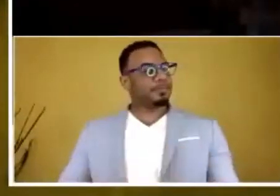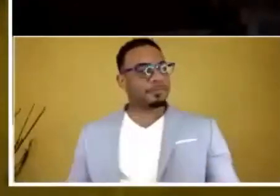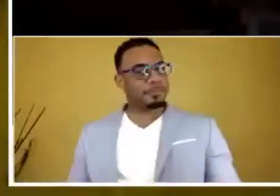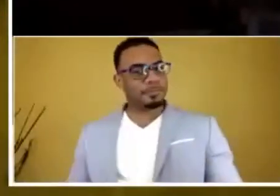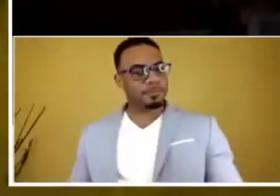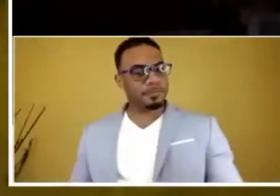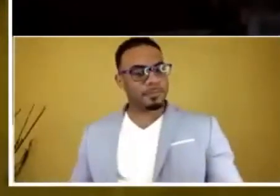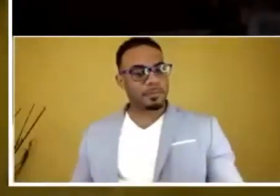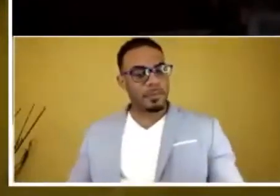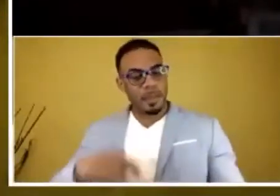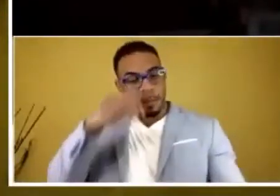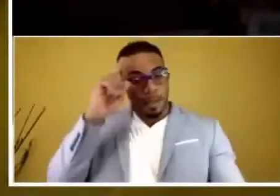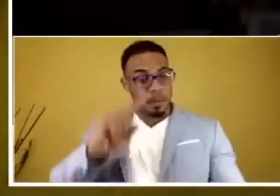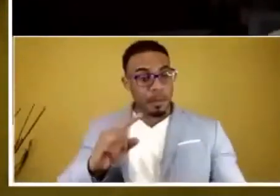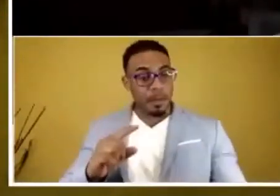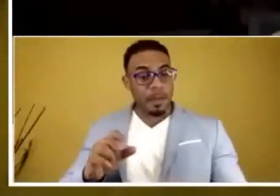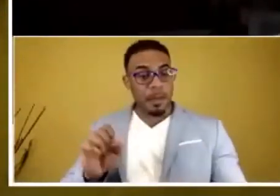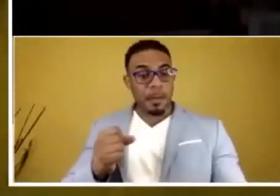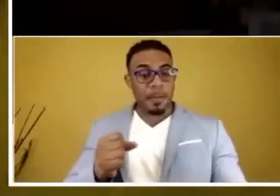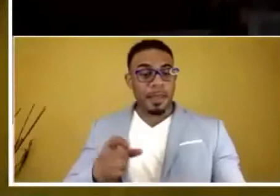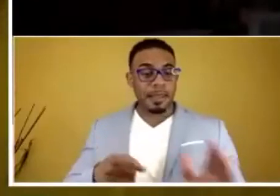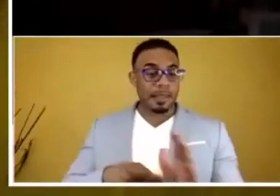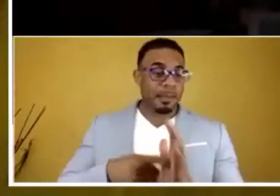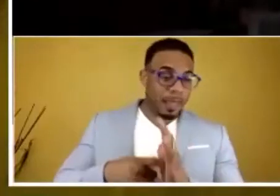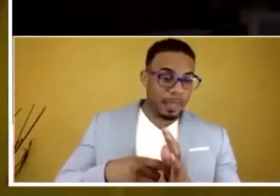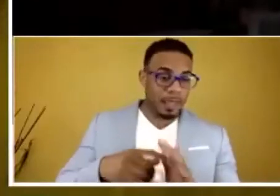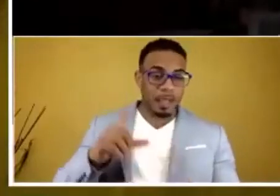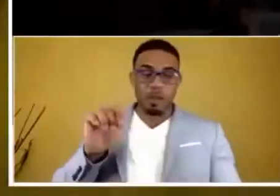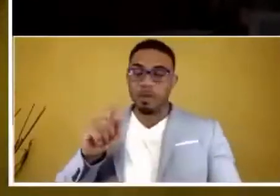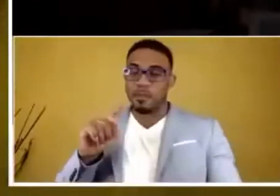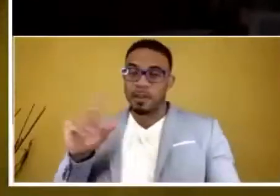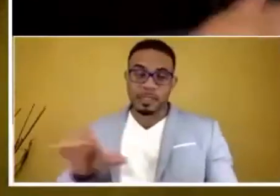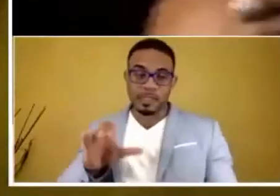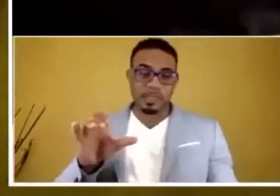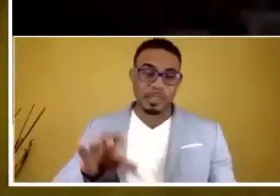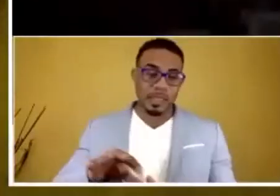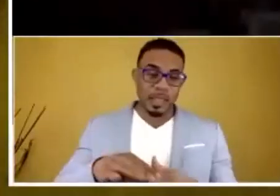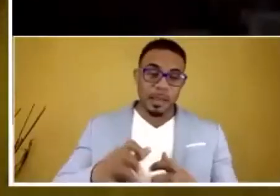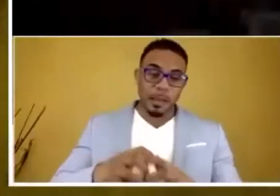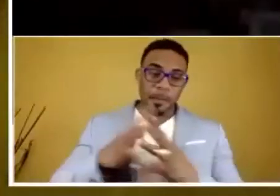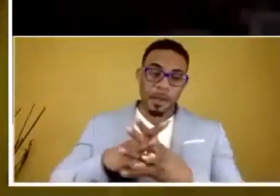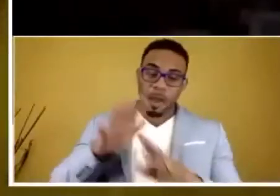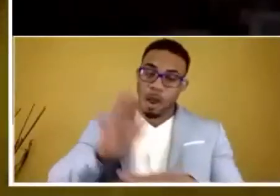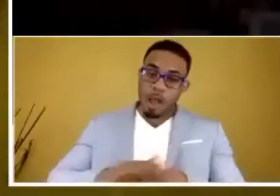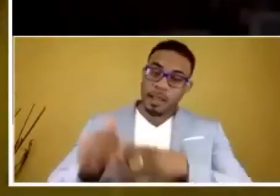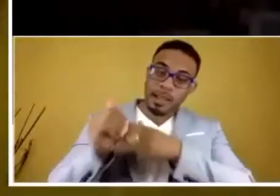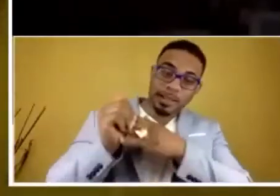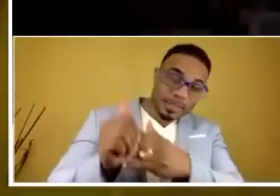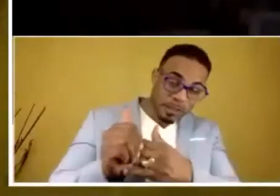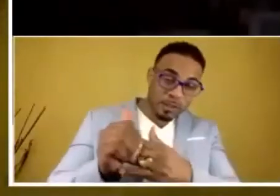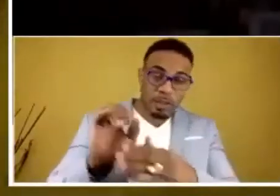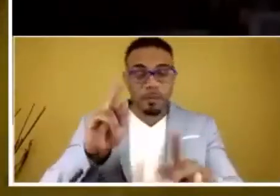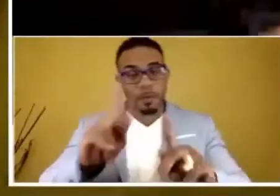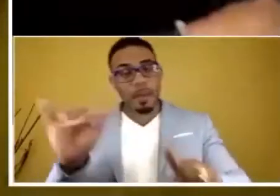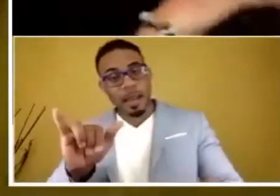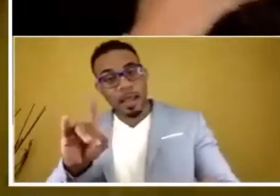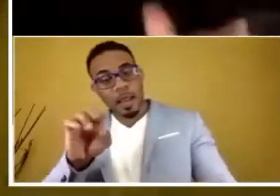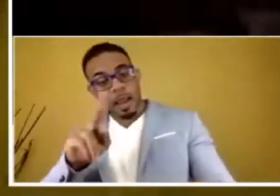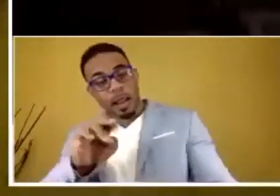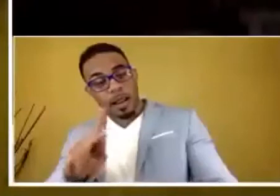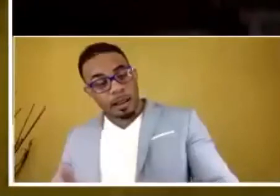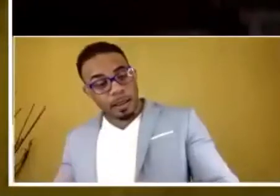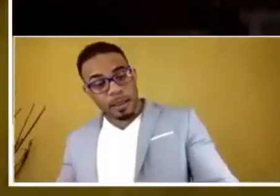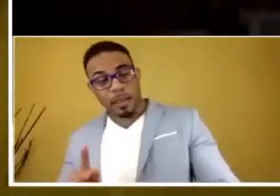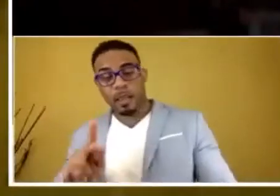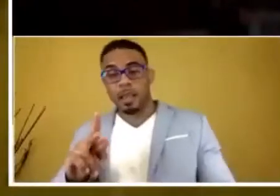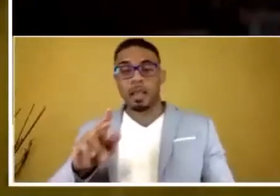Black people are making demands in a 21st century context, building on the leadership of folks like Dr. King, of folks